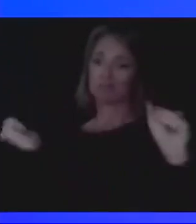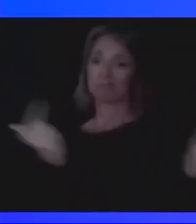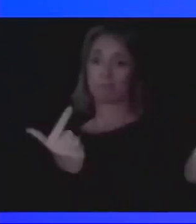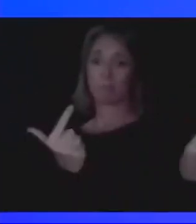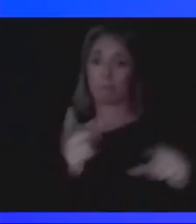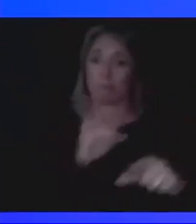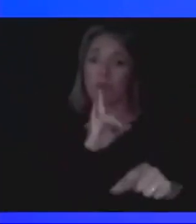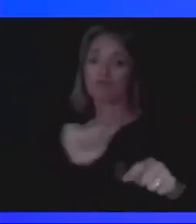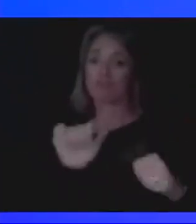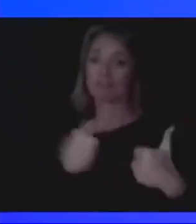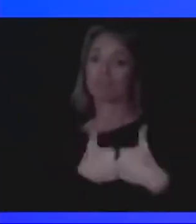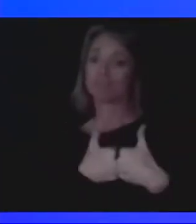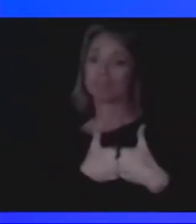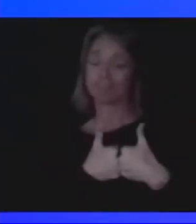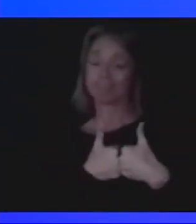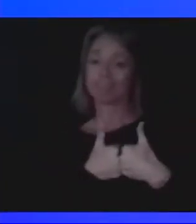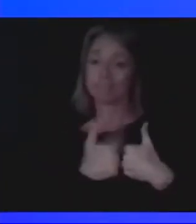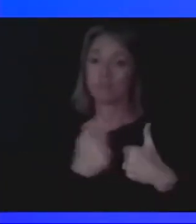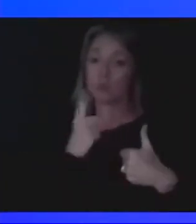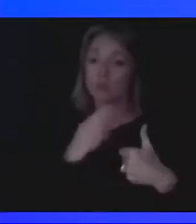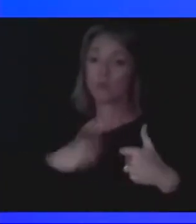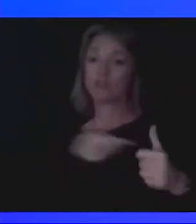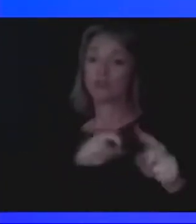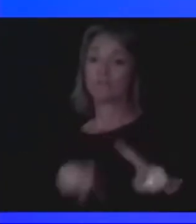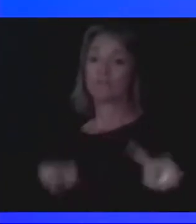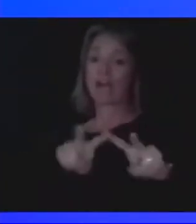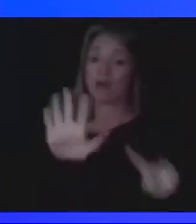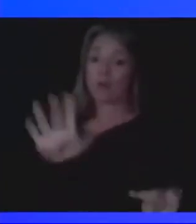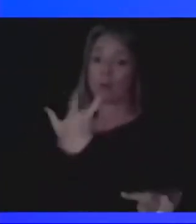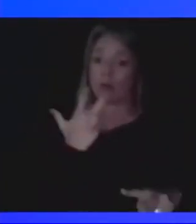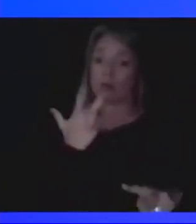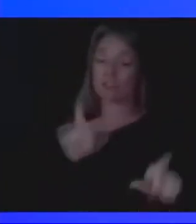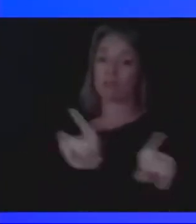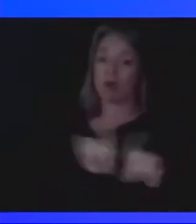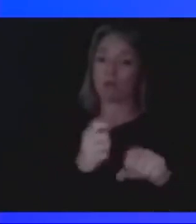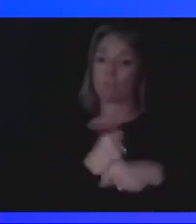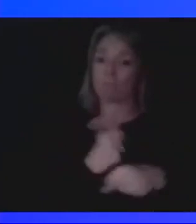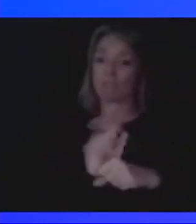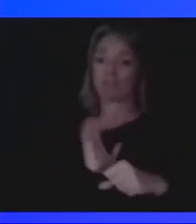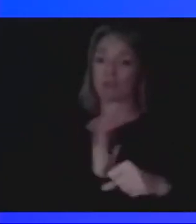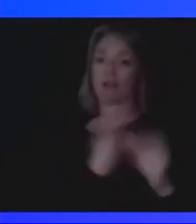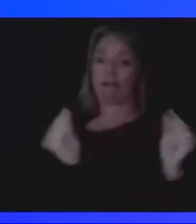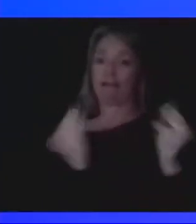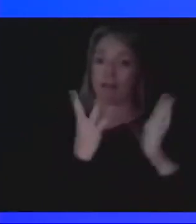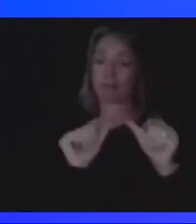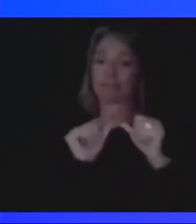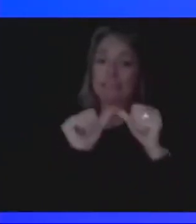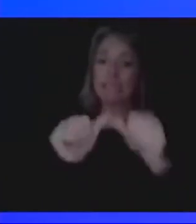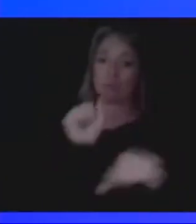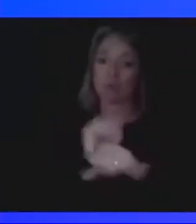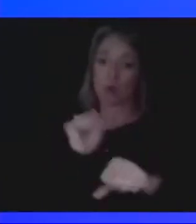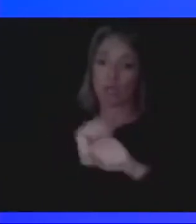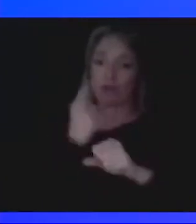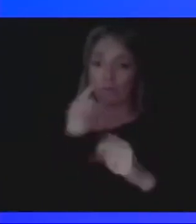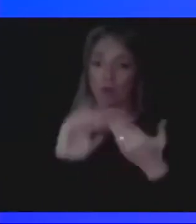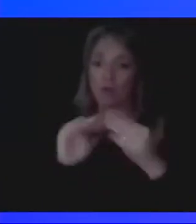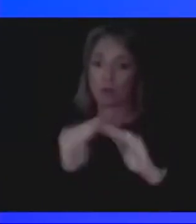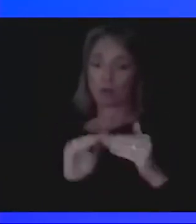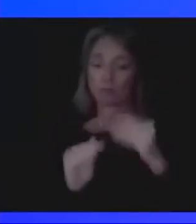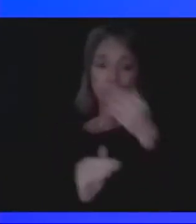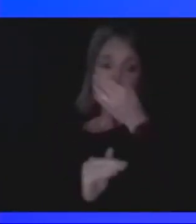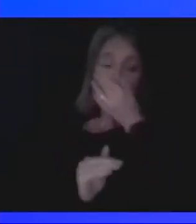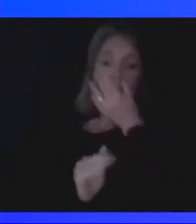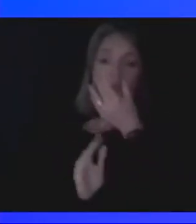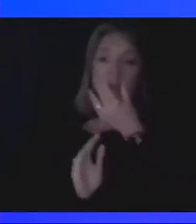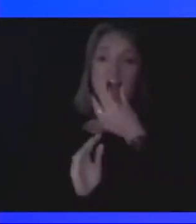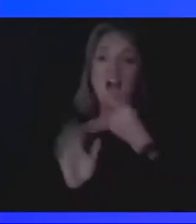we do value autonomy, but we also have to make sure our ambulances stay in service for the community. So if all of our ambulances are bunched up at a hospital with wait times